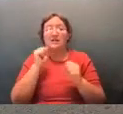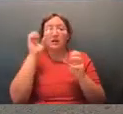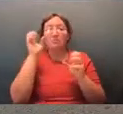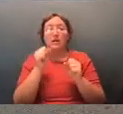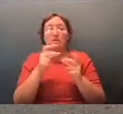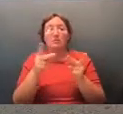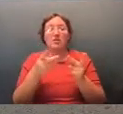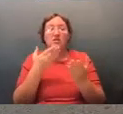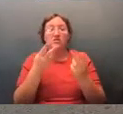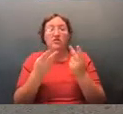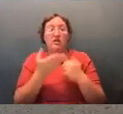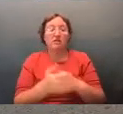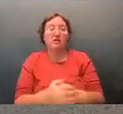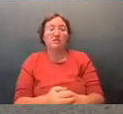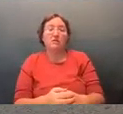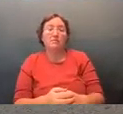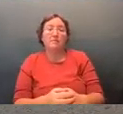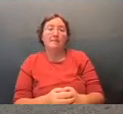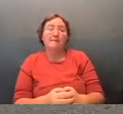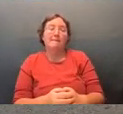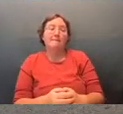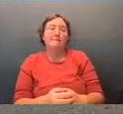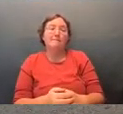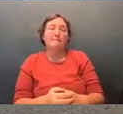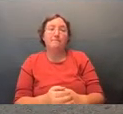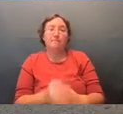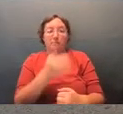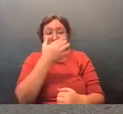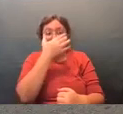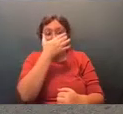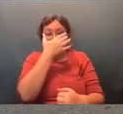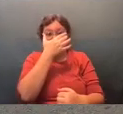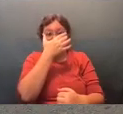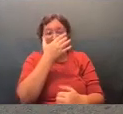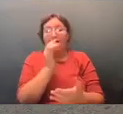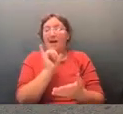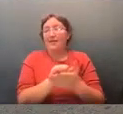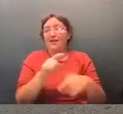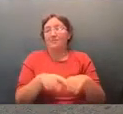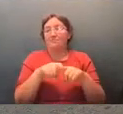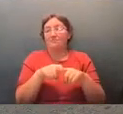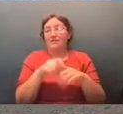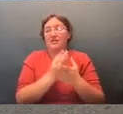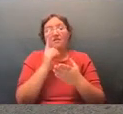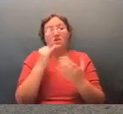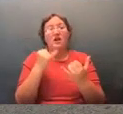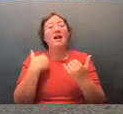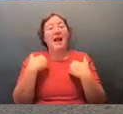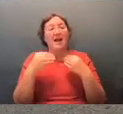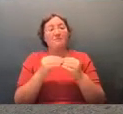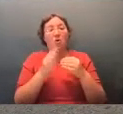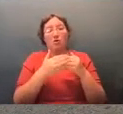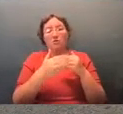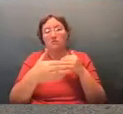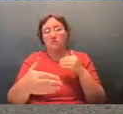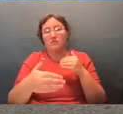to visit. And this is where we are going to stop for today. There is a little bit more we could see as